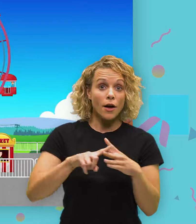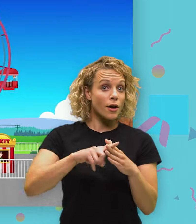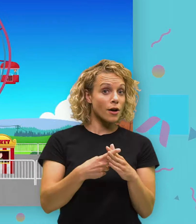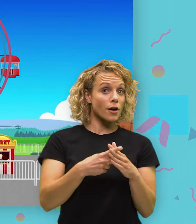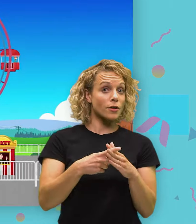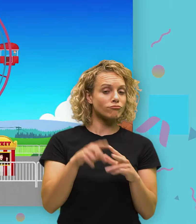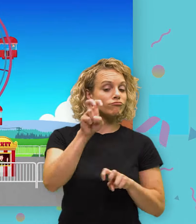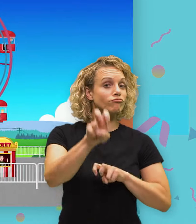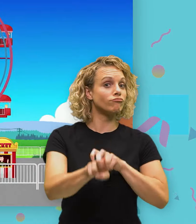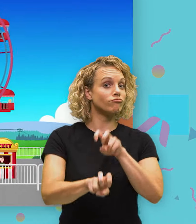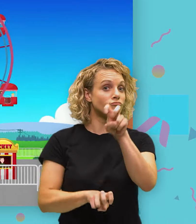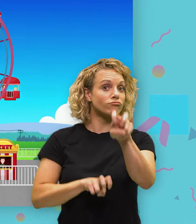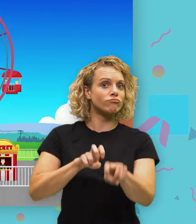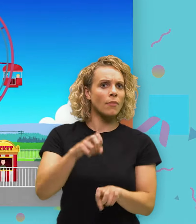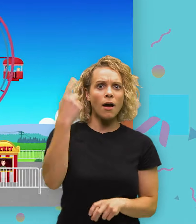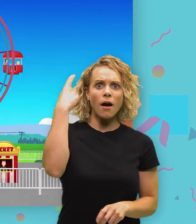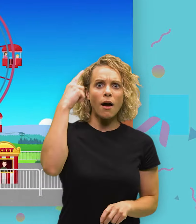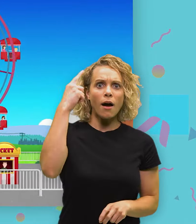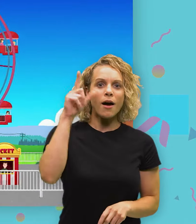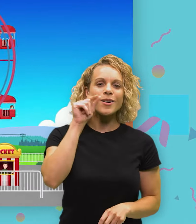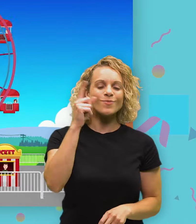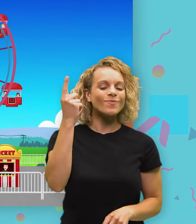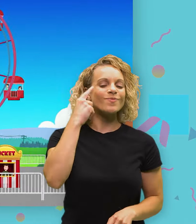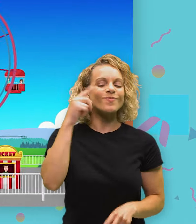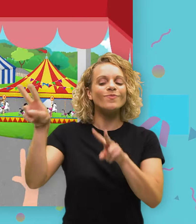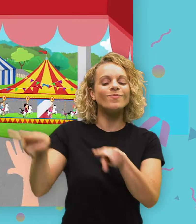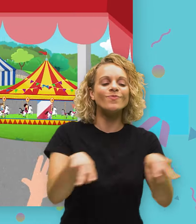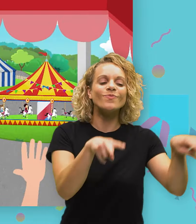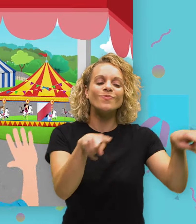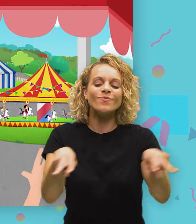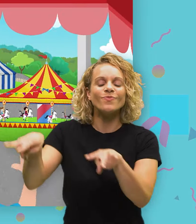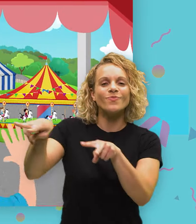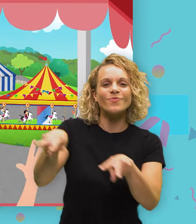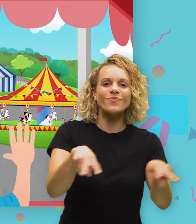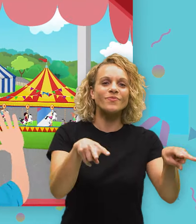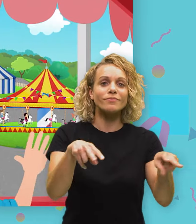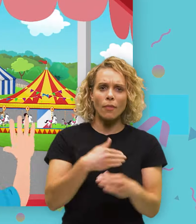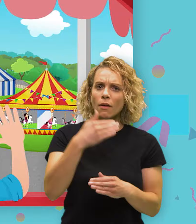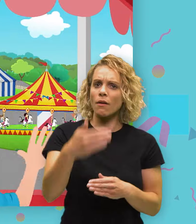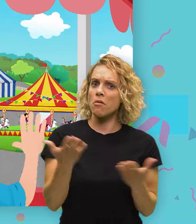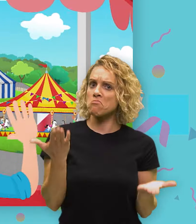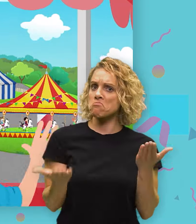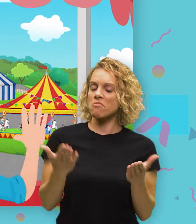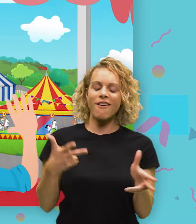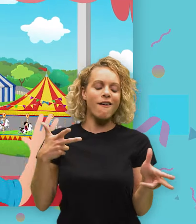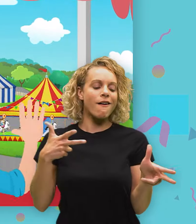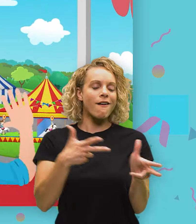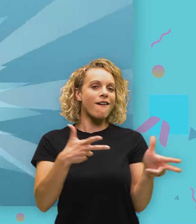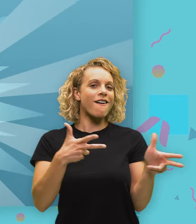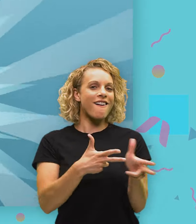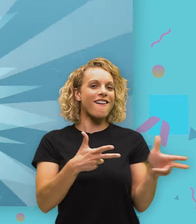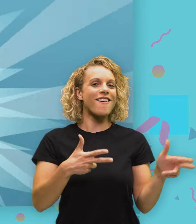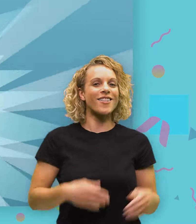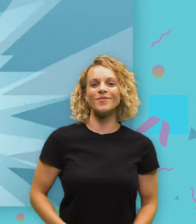we should start with Ferris wheel so we can get a bird's eye view. Then maybe we'll go